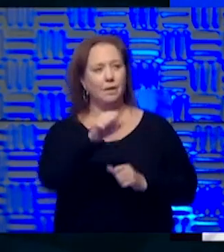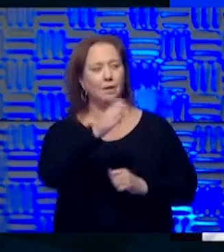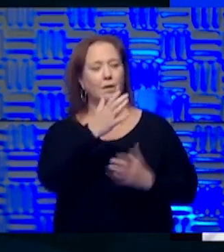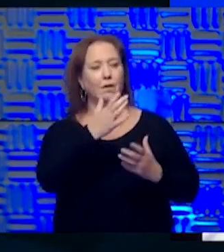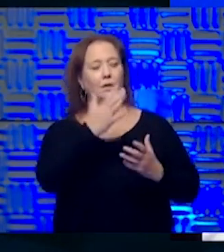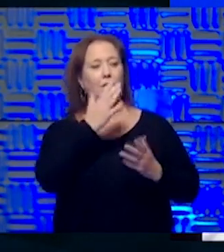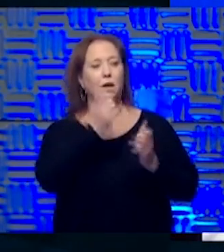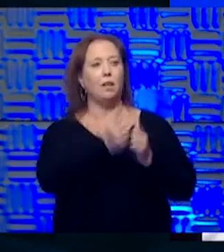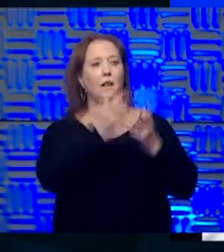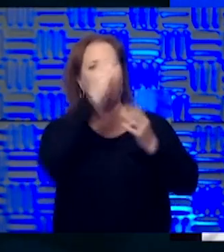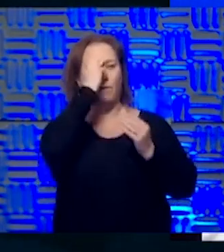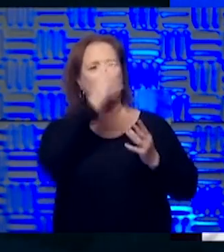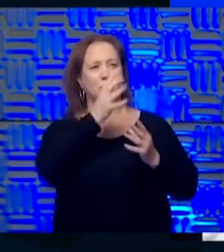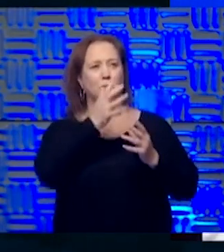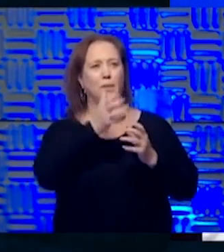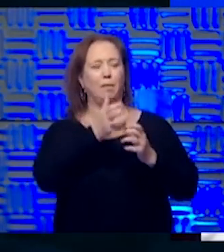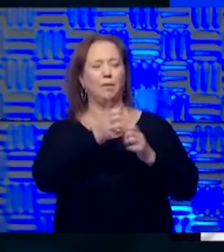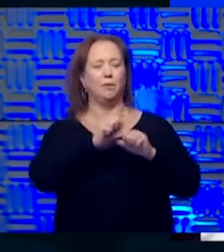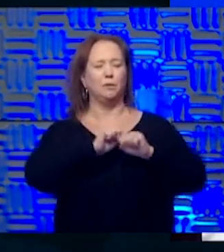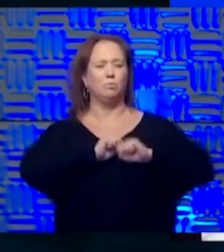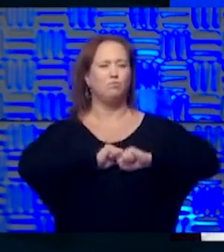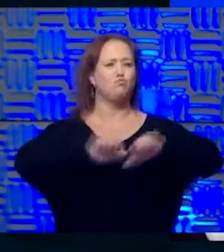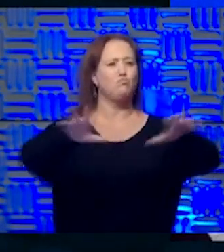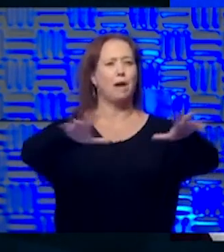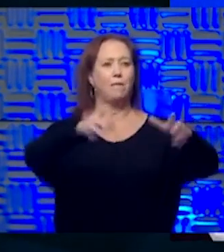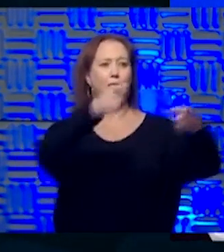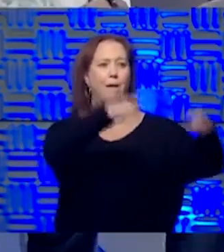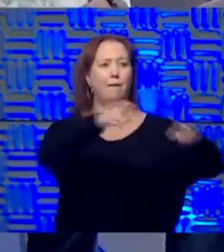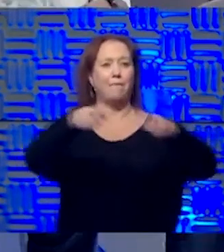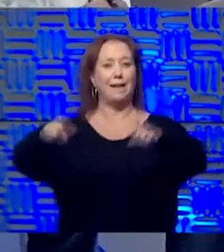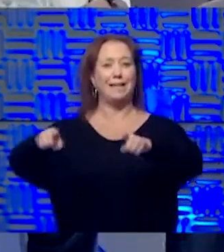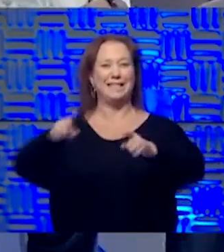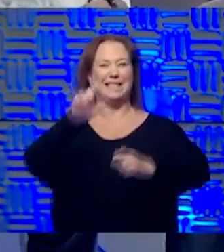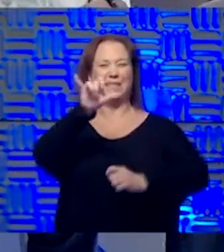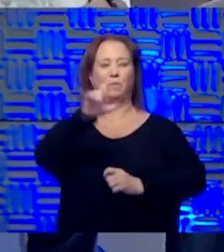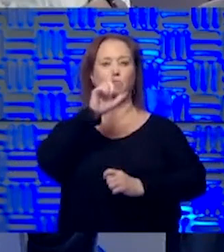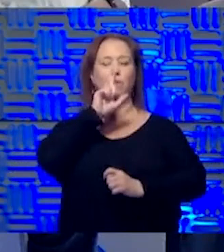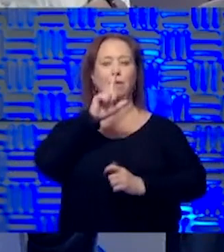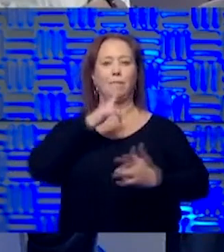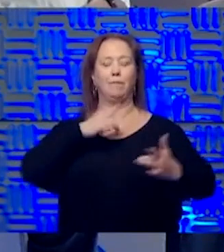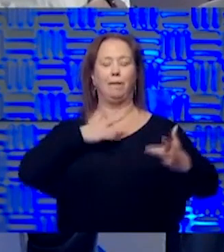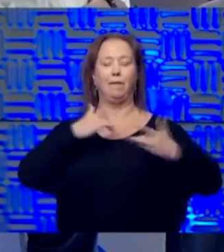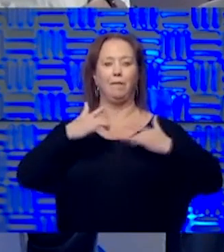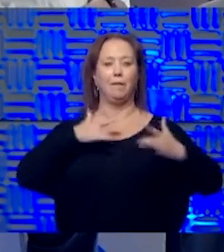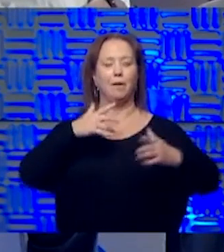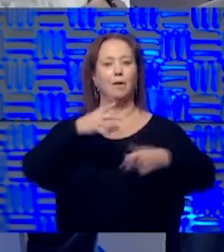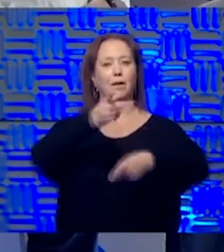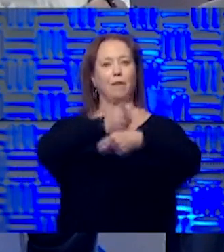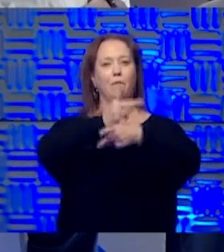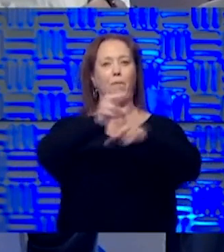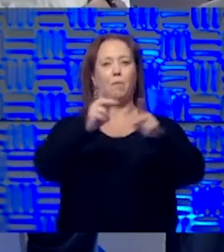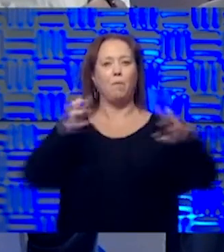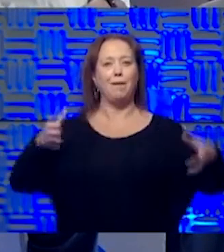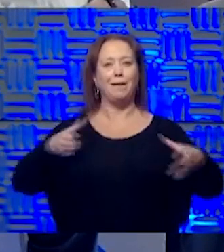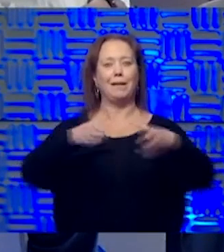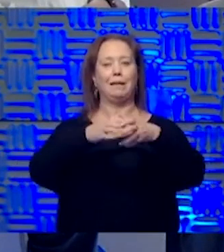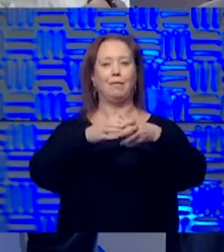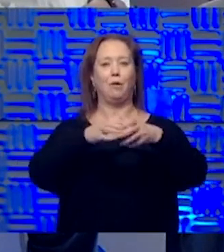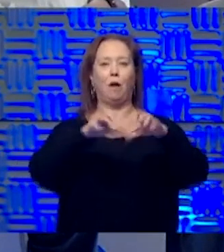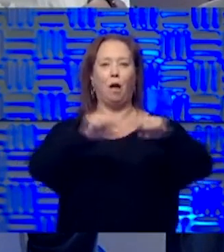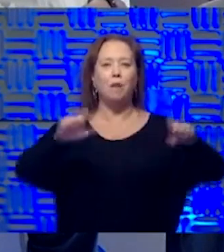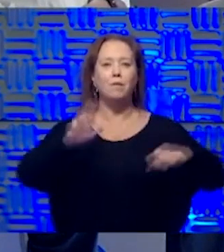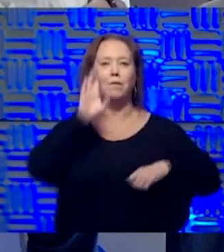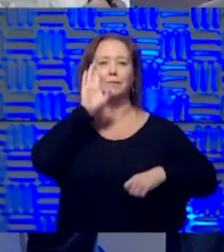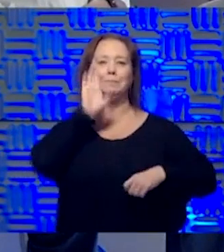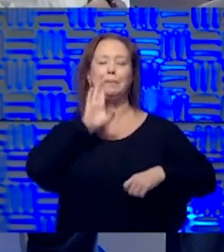there about the super spreader events, I think that's probably what we have to really be careful with. People wanting to get together, have hot dogs, beers,